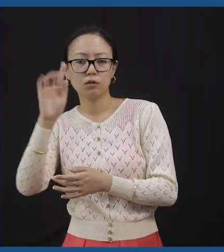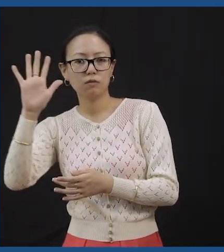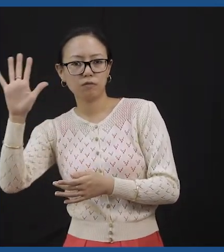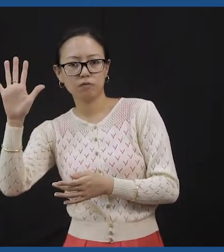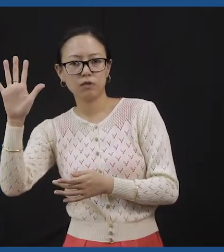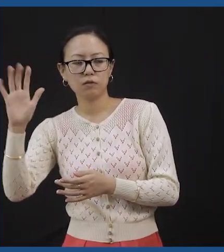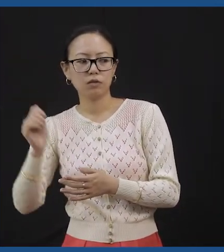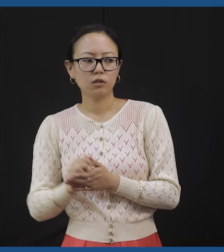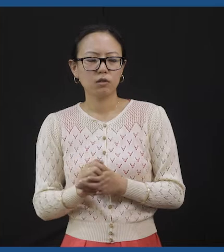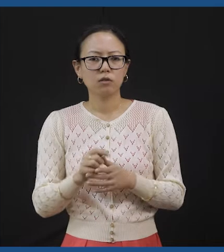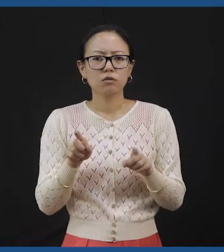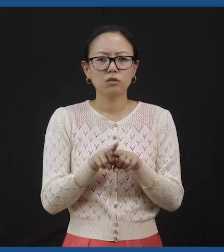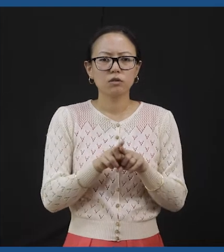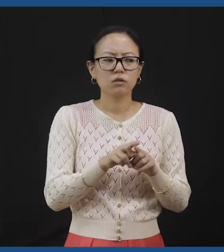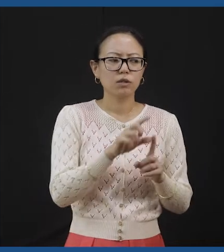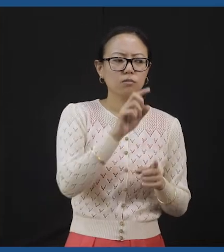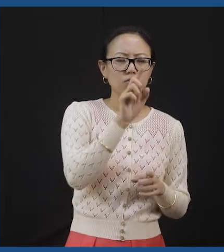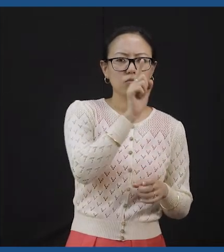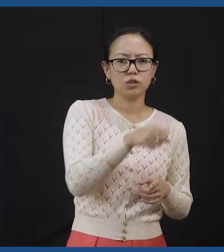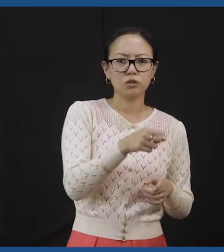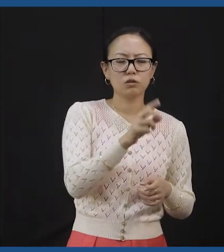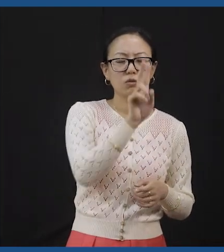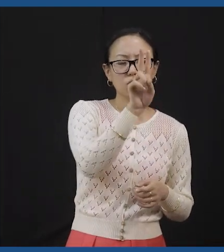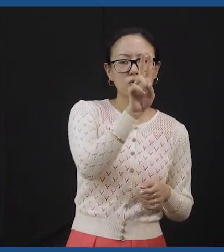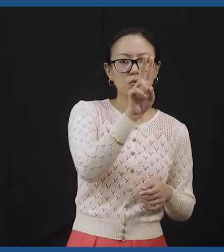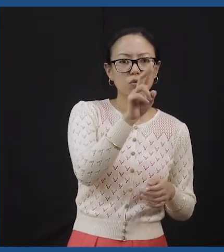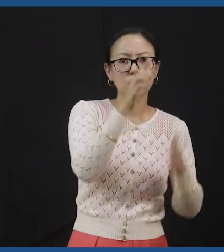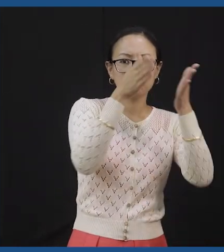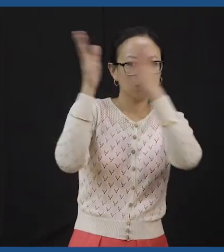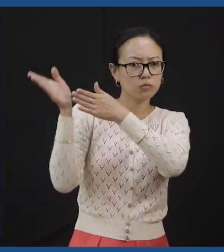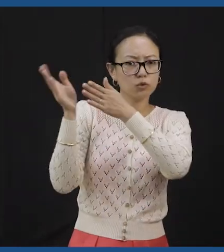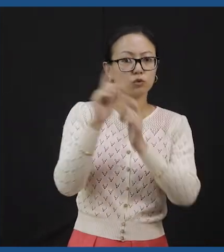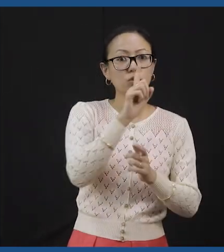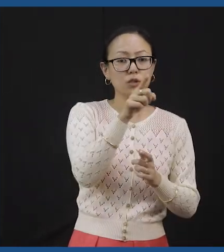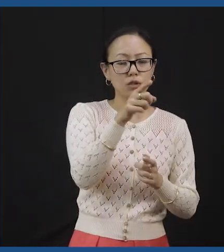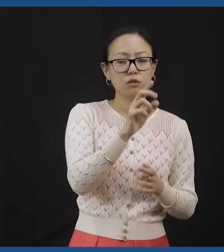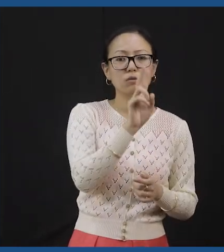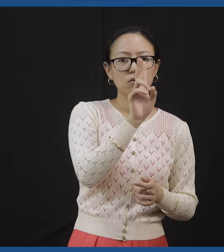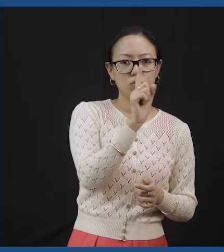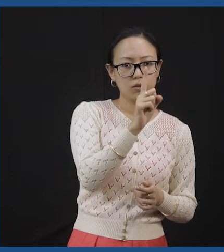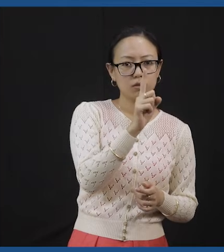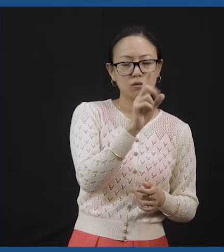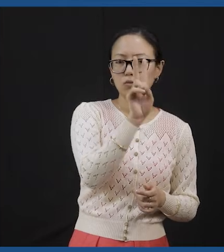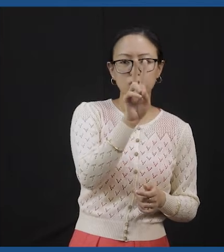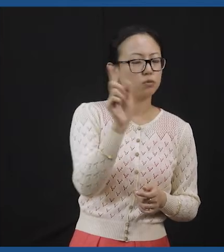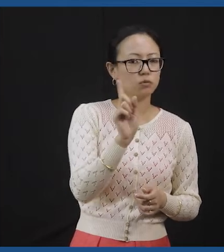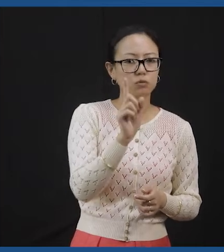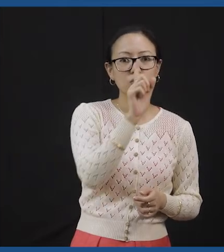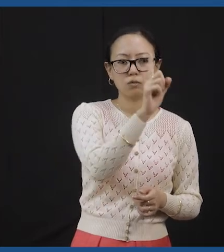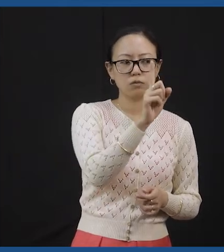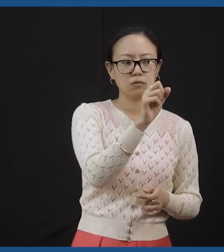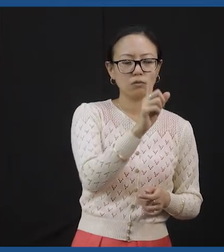So 15 minus 7 is 8. Now the next one, you have only 1 because 1 has been given